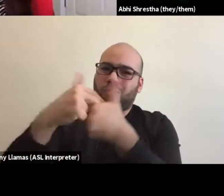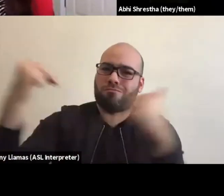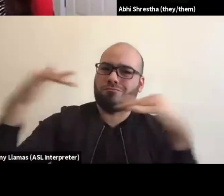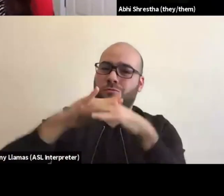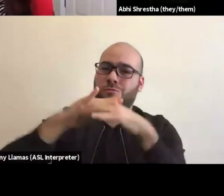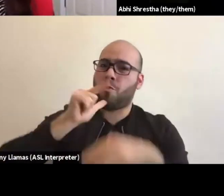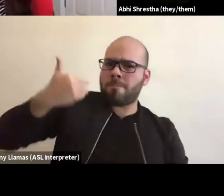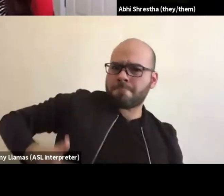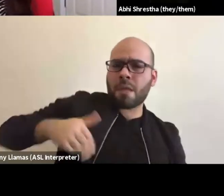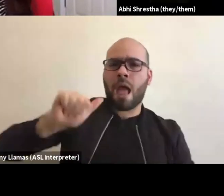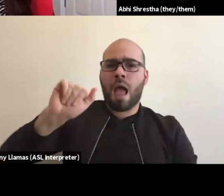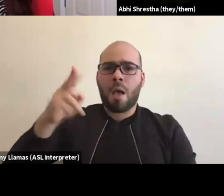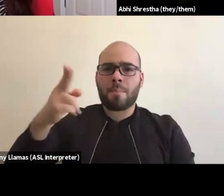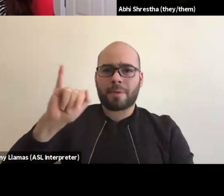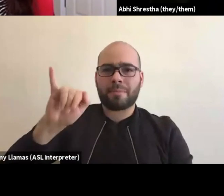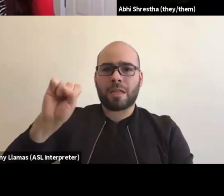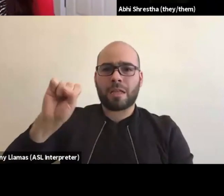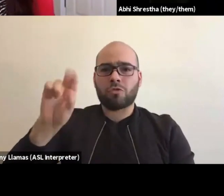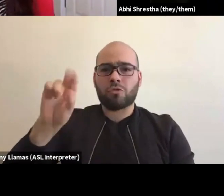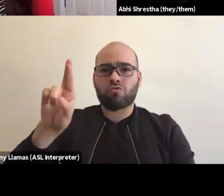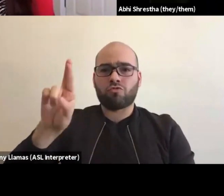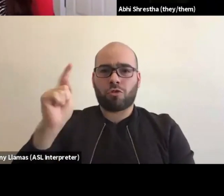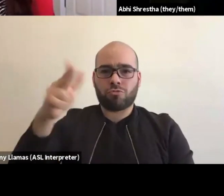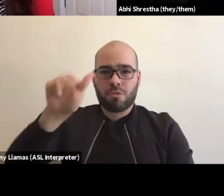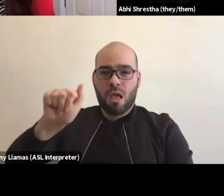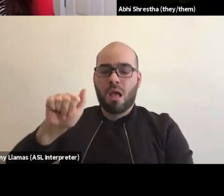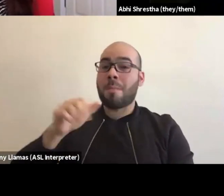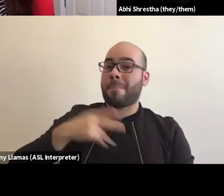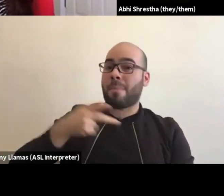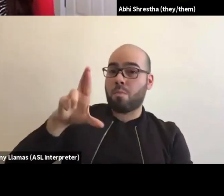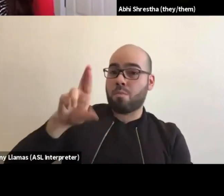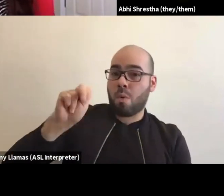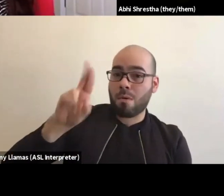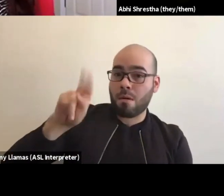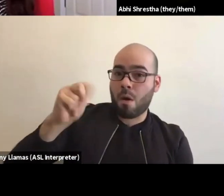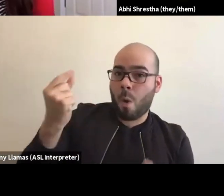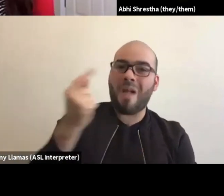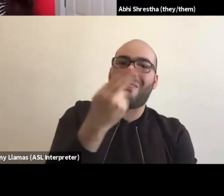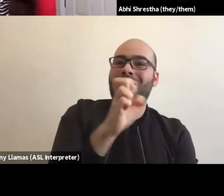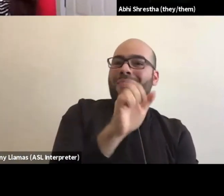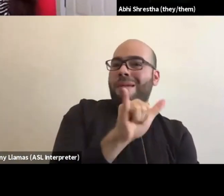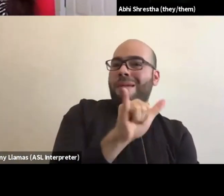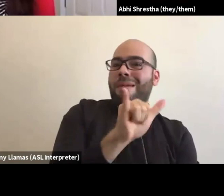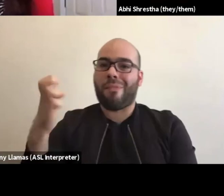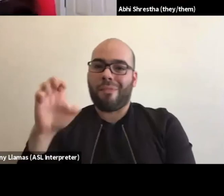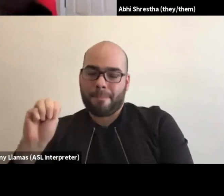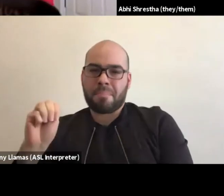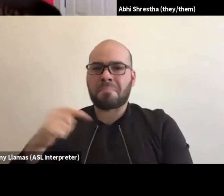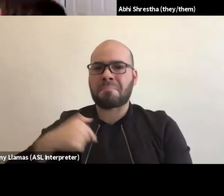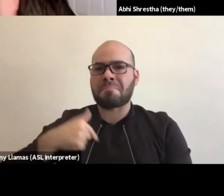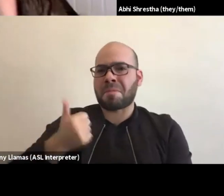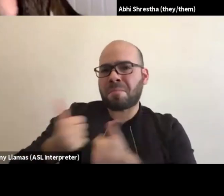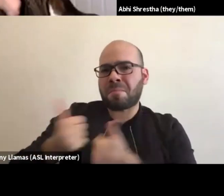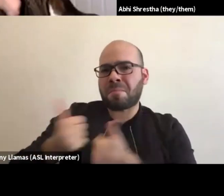is Abhi Shrestha. I use they, them pronouns, and I am the Education Associate for Steppenwolf Theater.